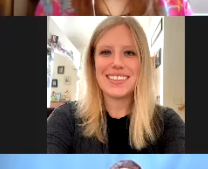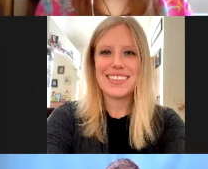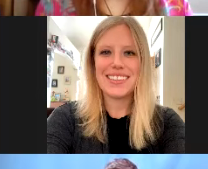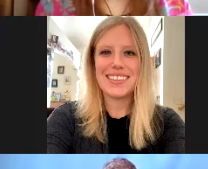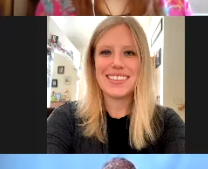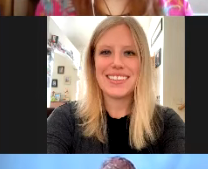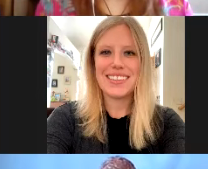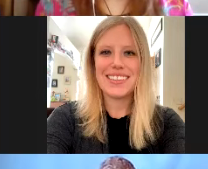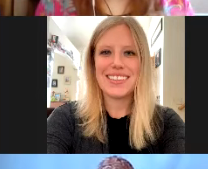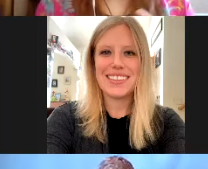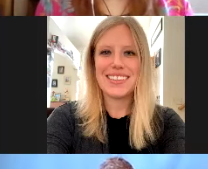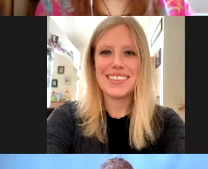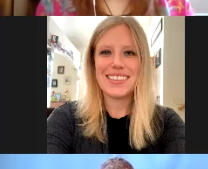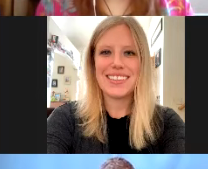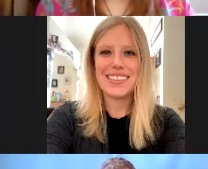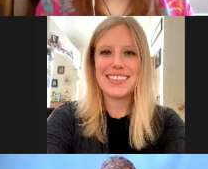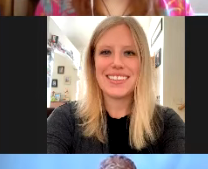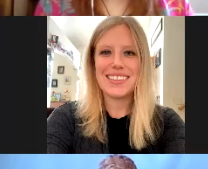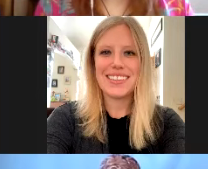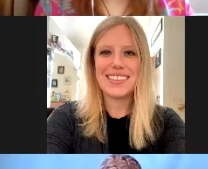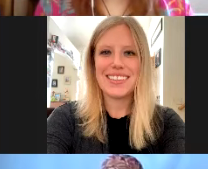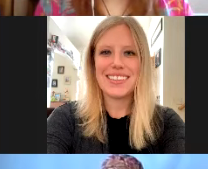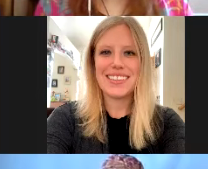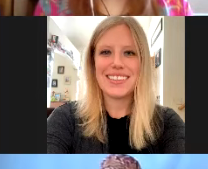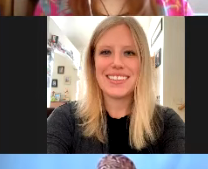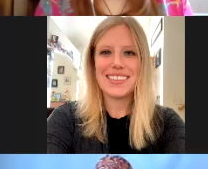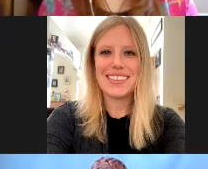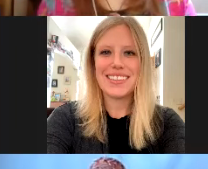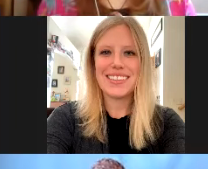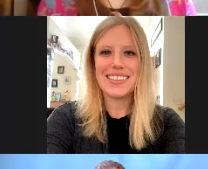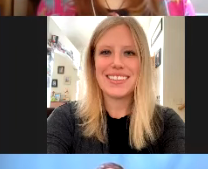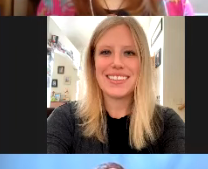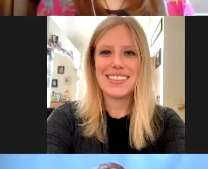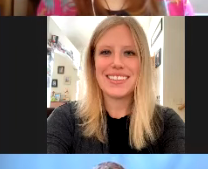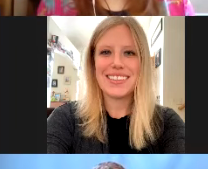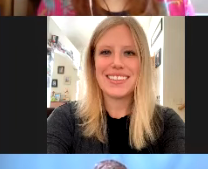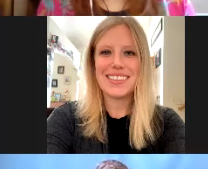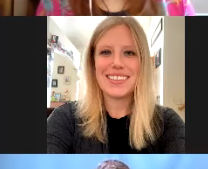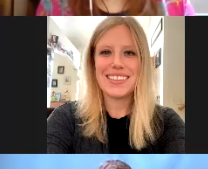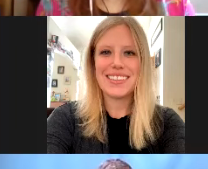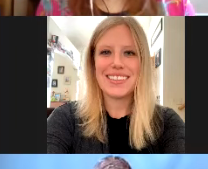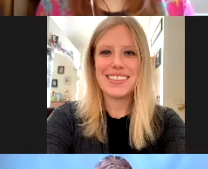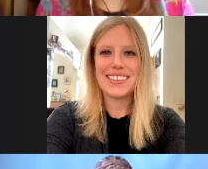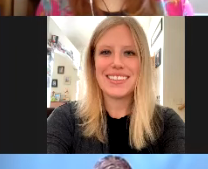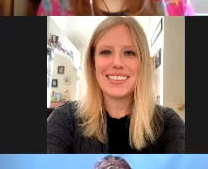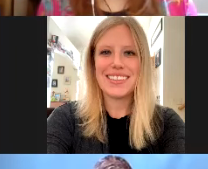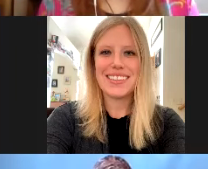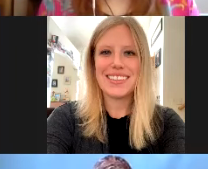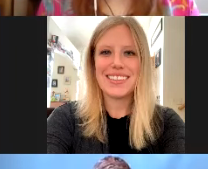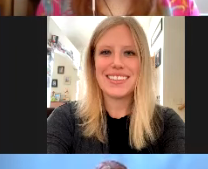difficulties that we experience in our job as advocates. Those things aren't easily addressed